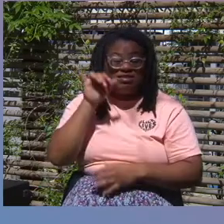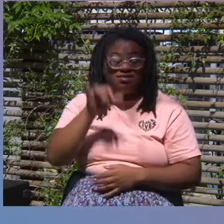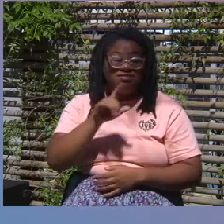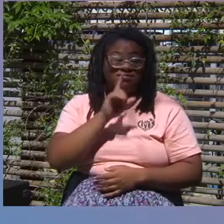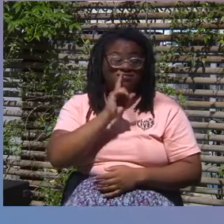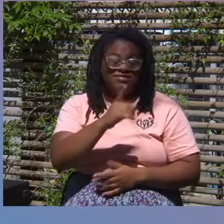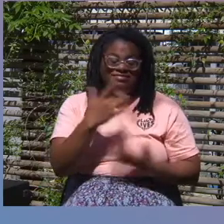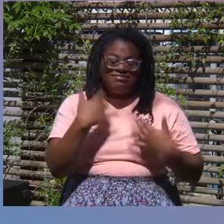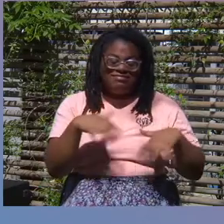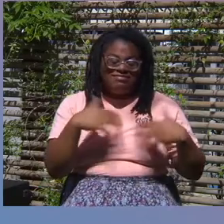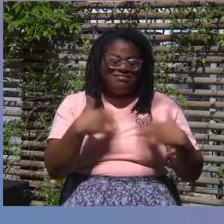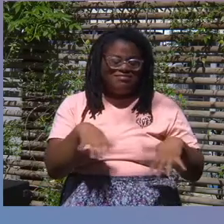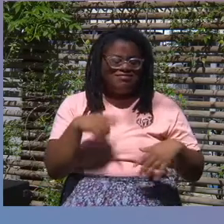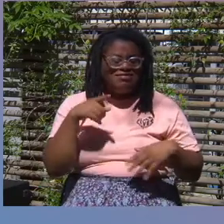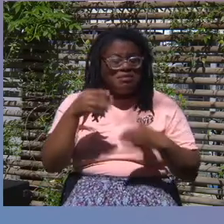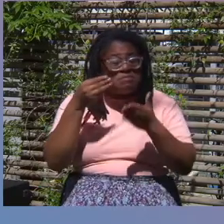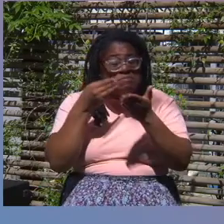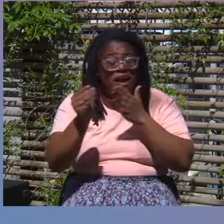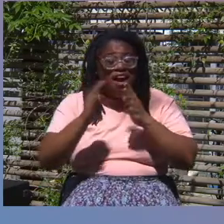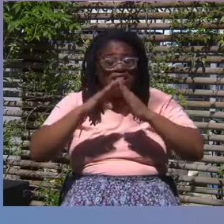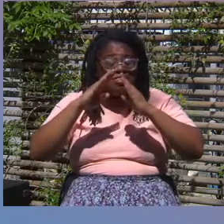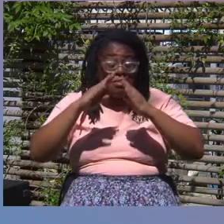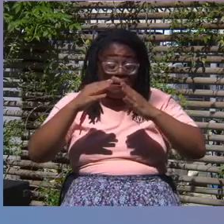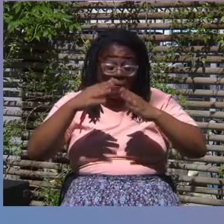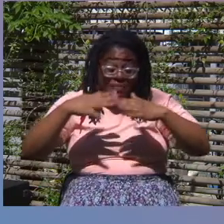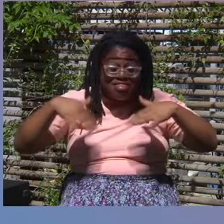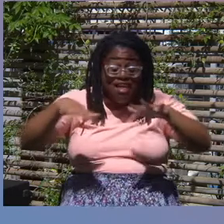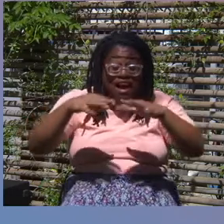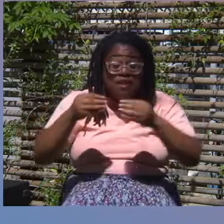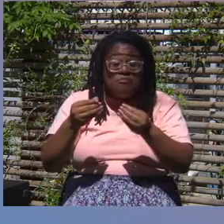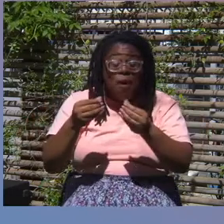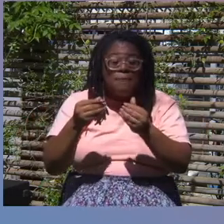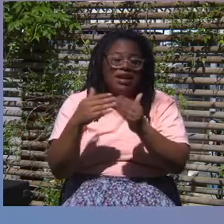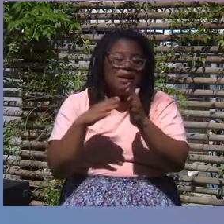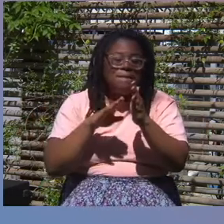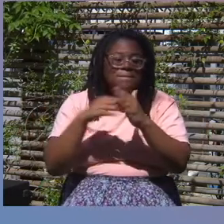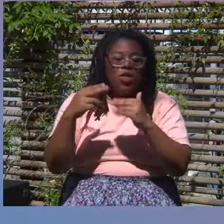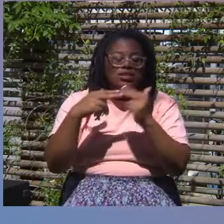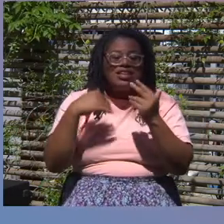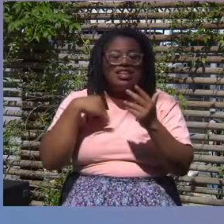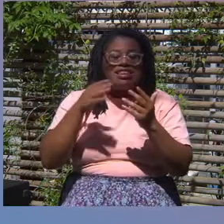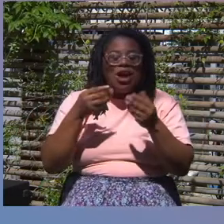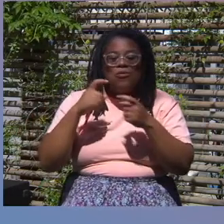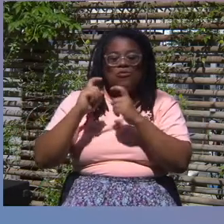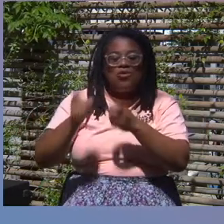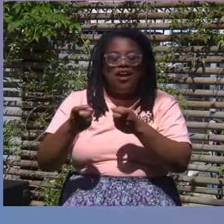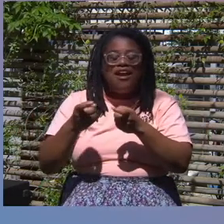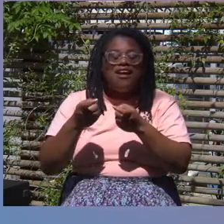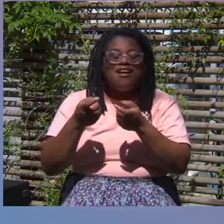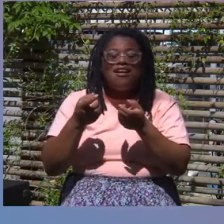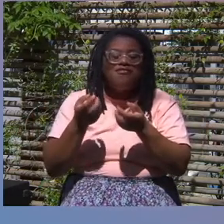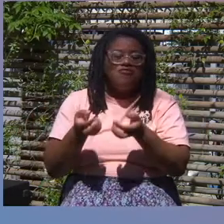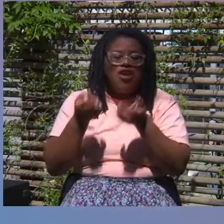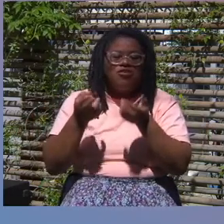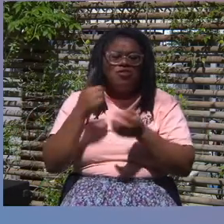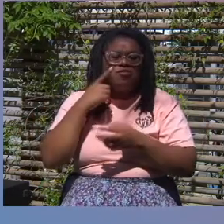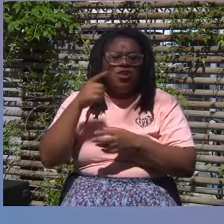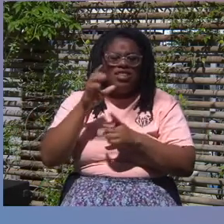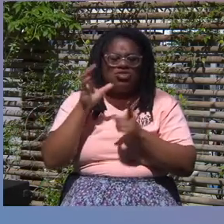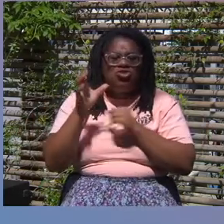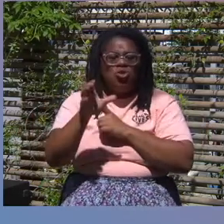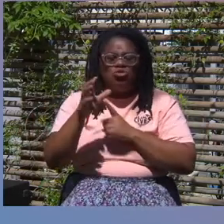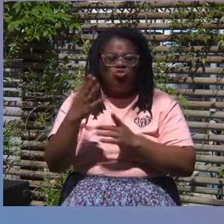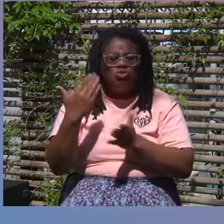undertaking. Shonda Rhimes bought the building and the land, and then we started raising money to raise this